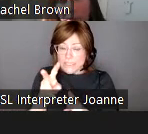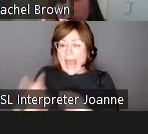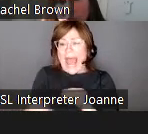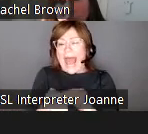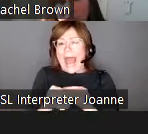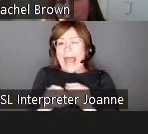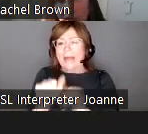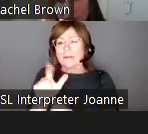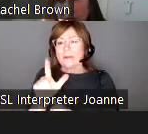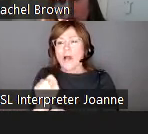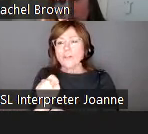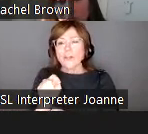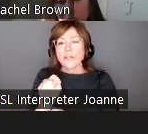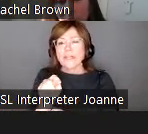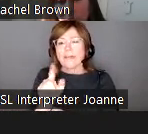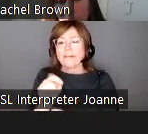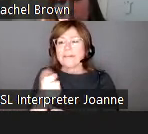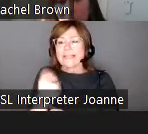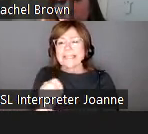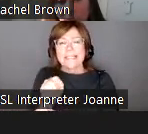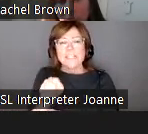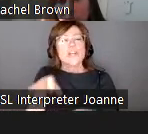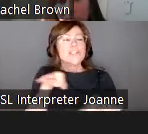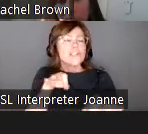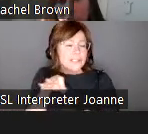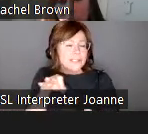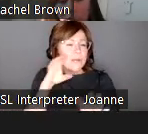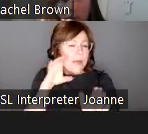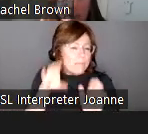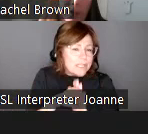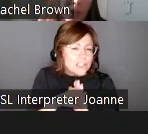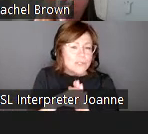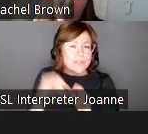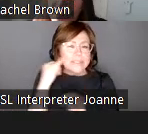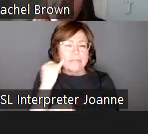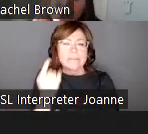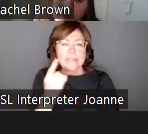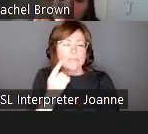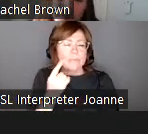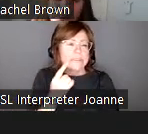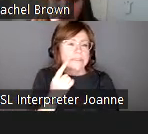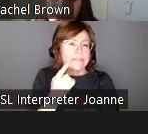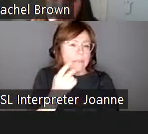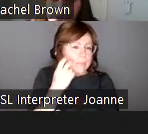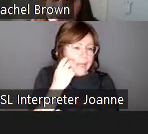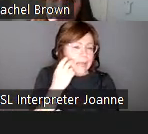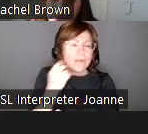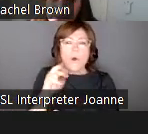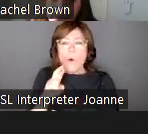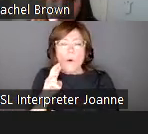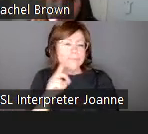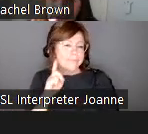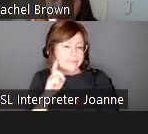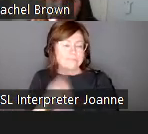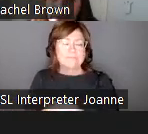describe pictures and different things for those with visual and hearing impairments.